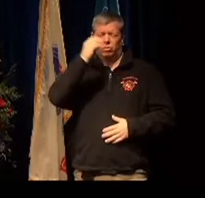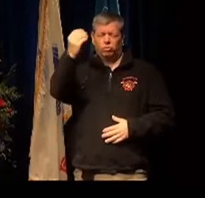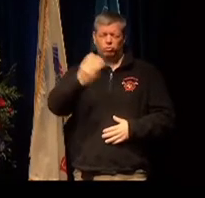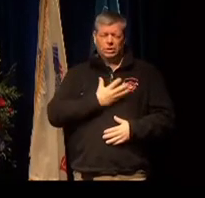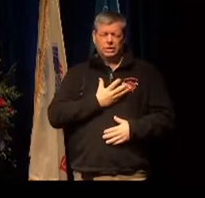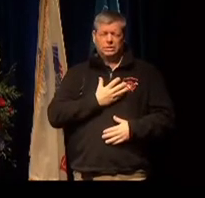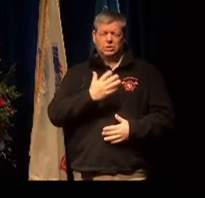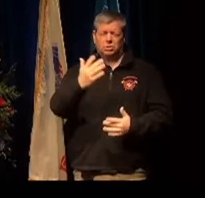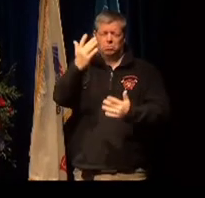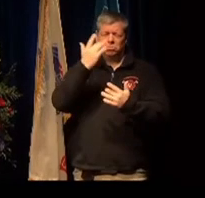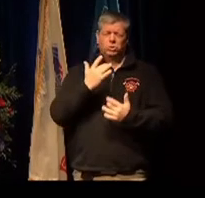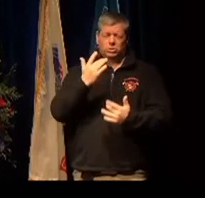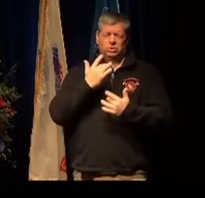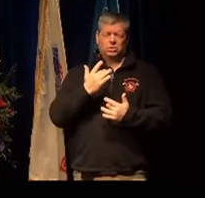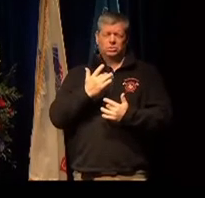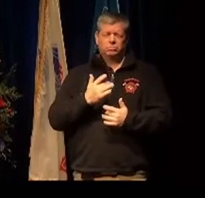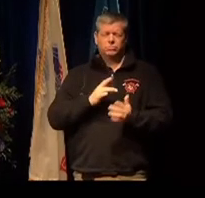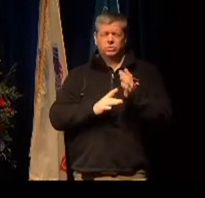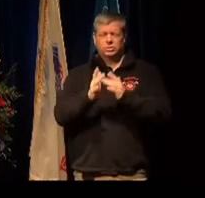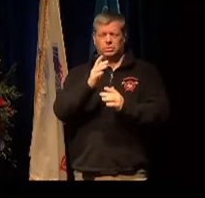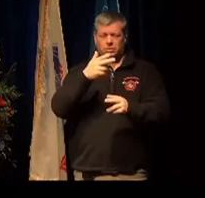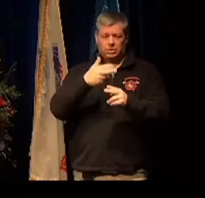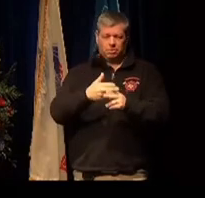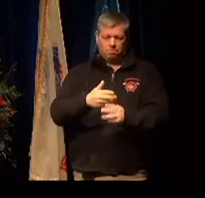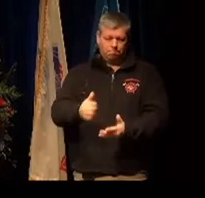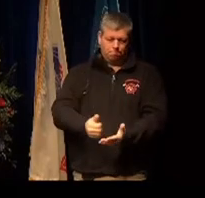Jesus' name I pray. Amen.